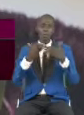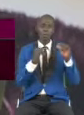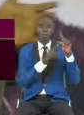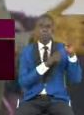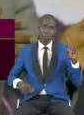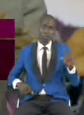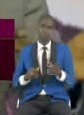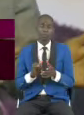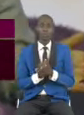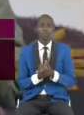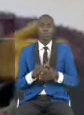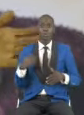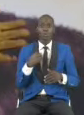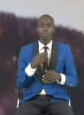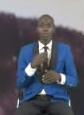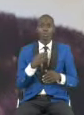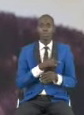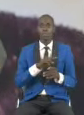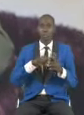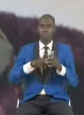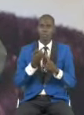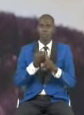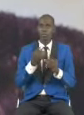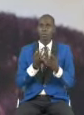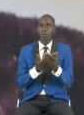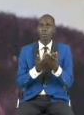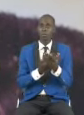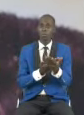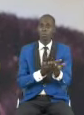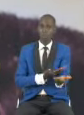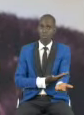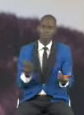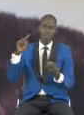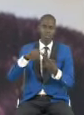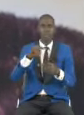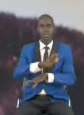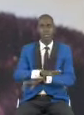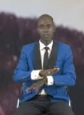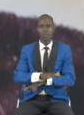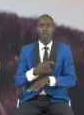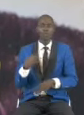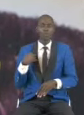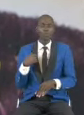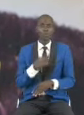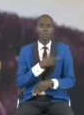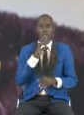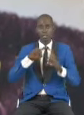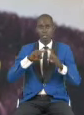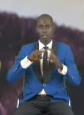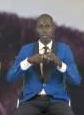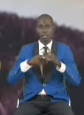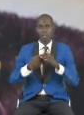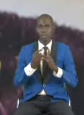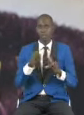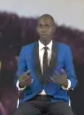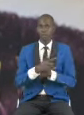We start from the morning till the evening. We're starting today, it continues